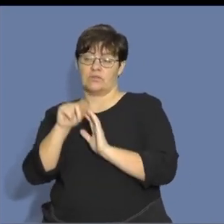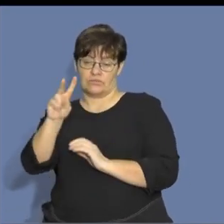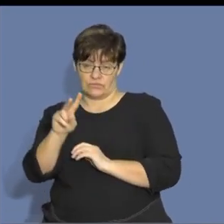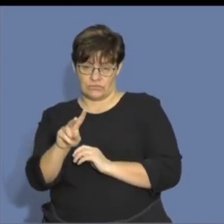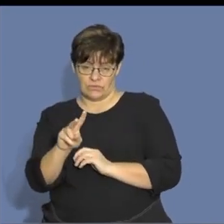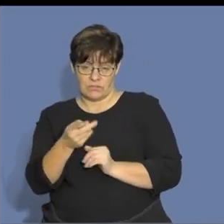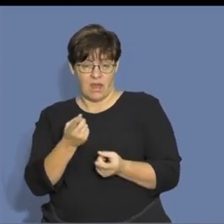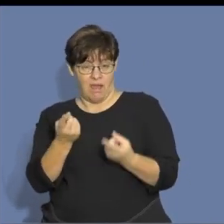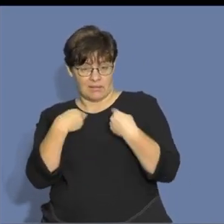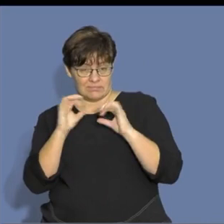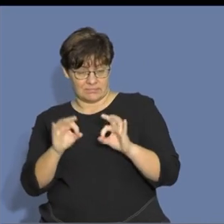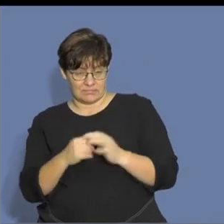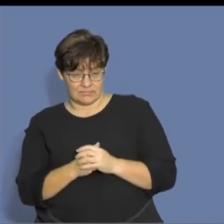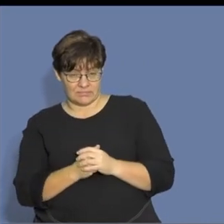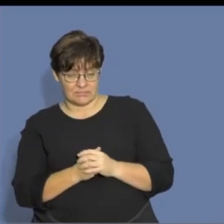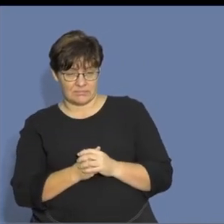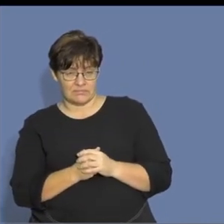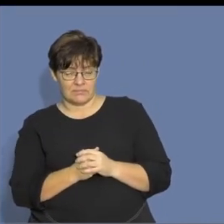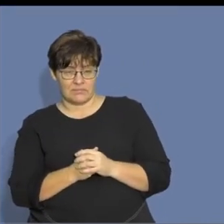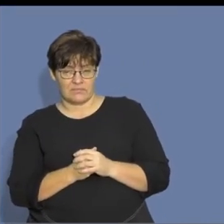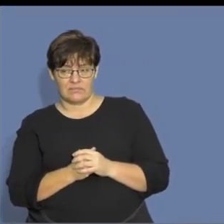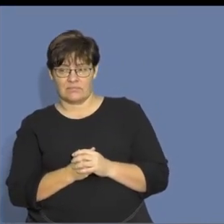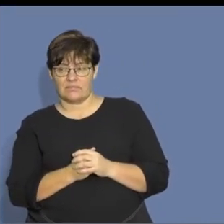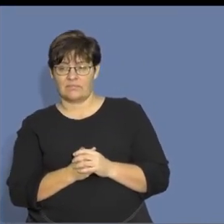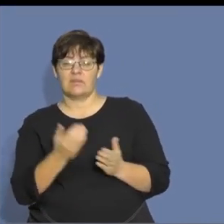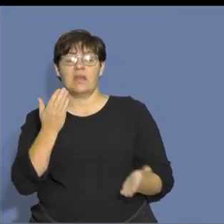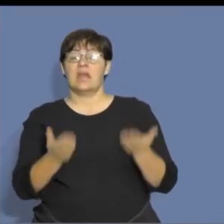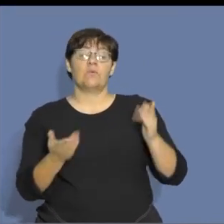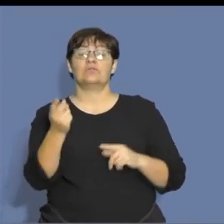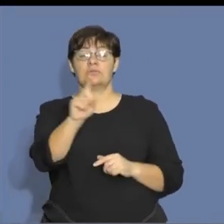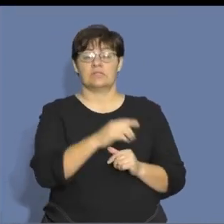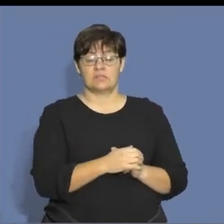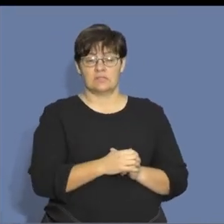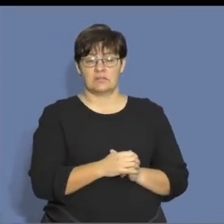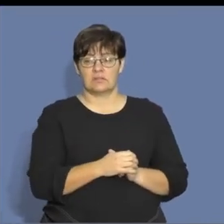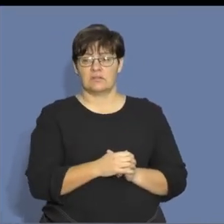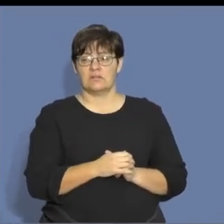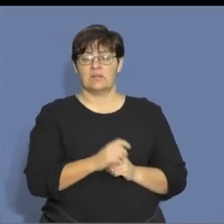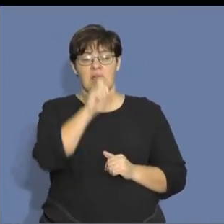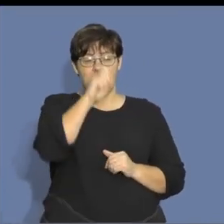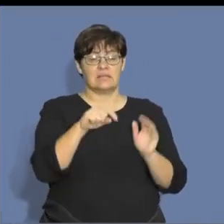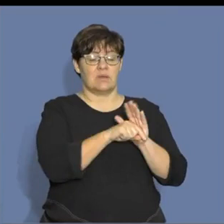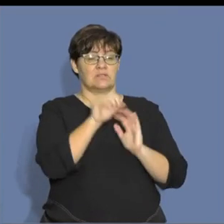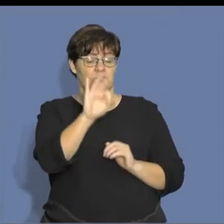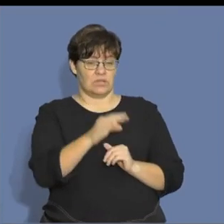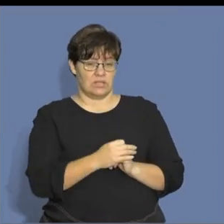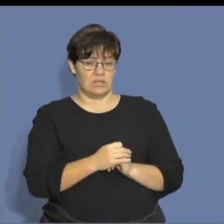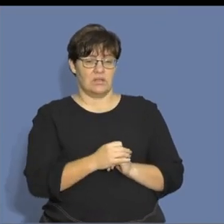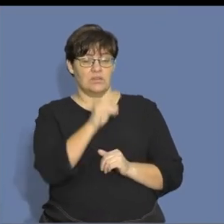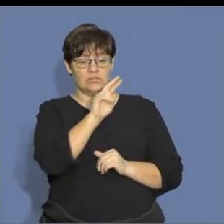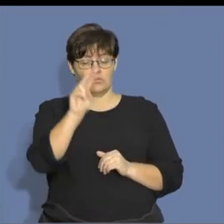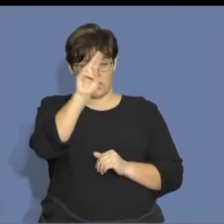supposed to give me? All right, so let's go back here. Our equation was x minus 3